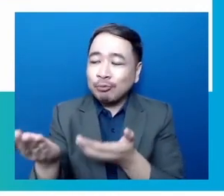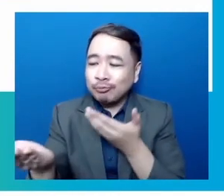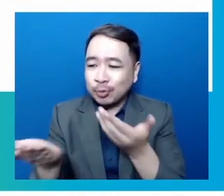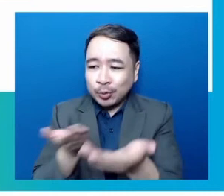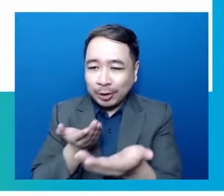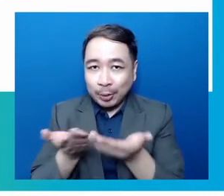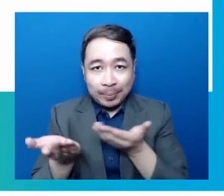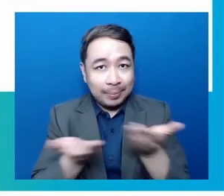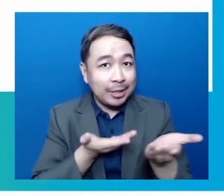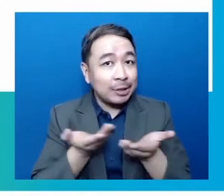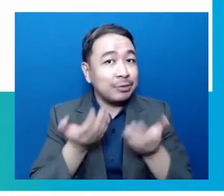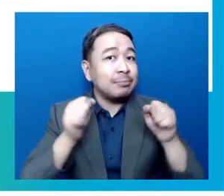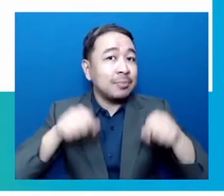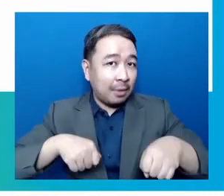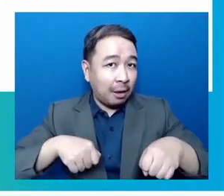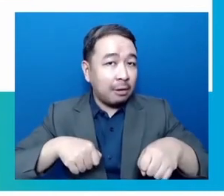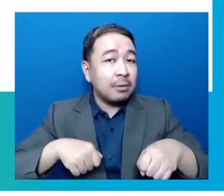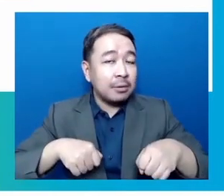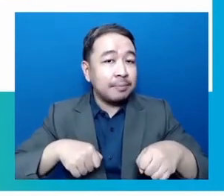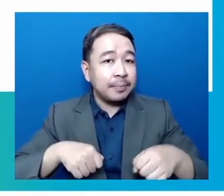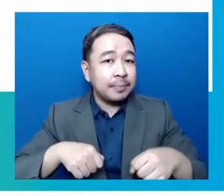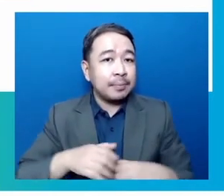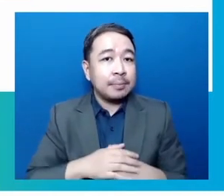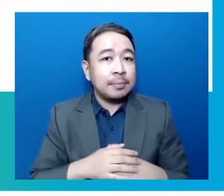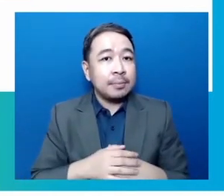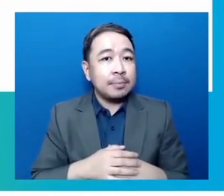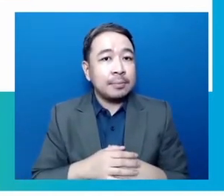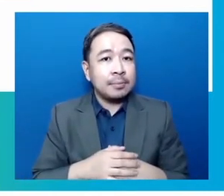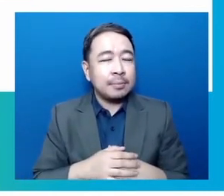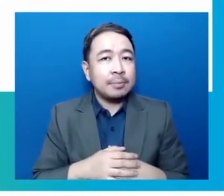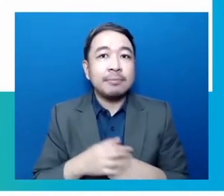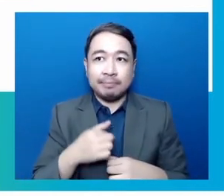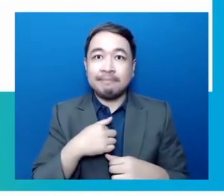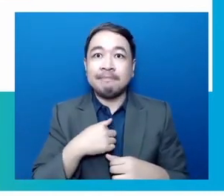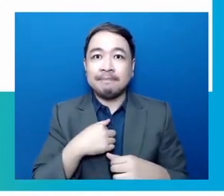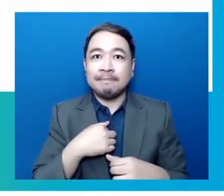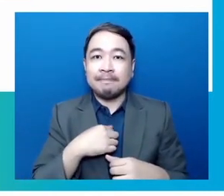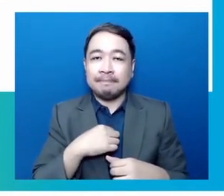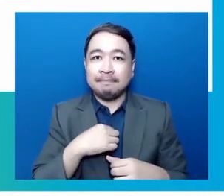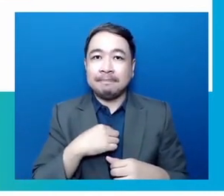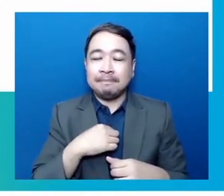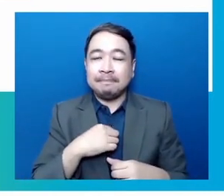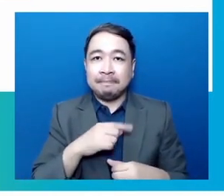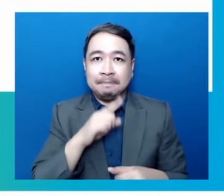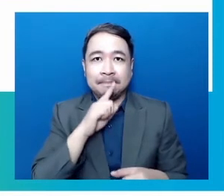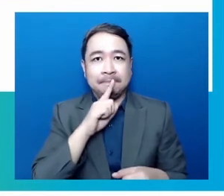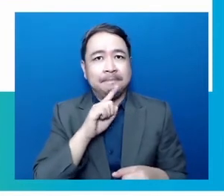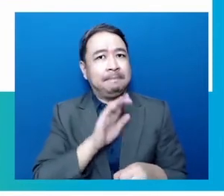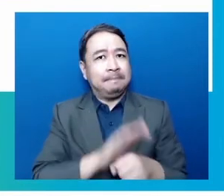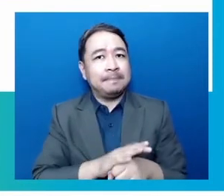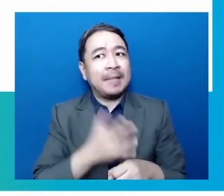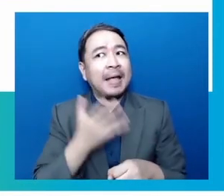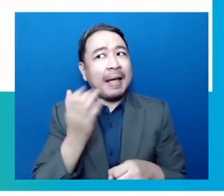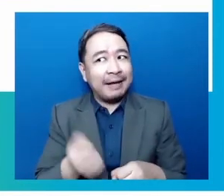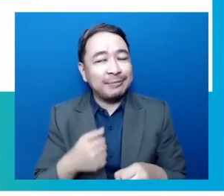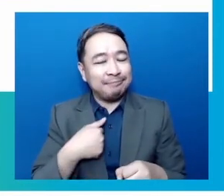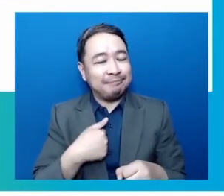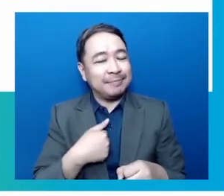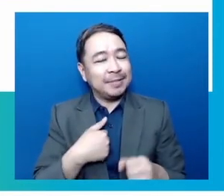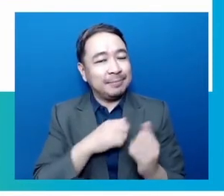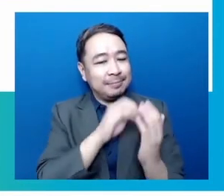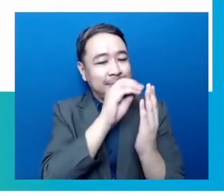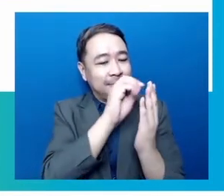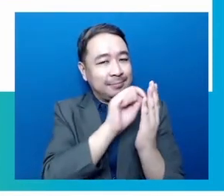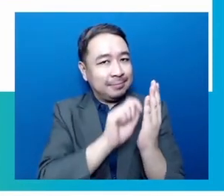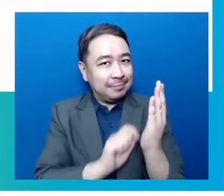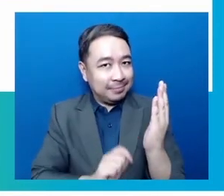Just be certain that I took very detailed notes about your recommendations and the reasons why you made that case.